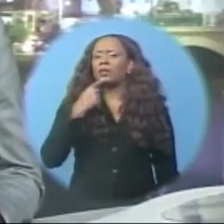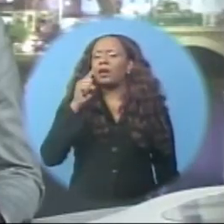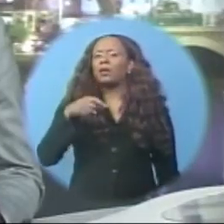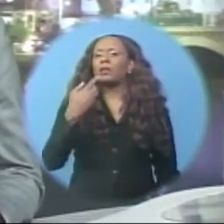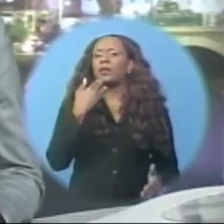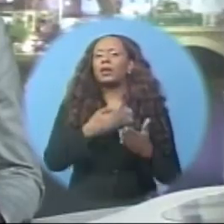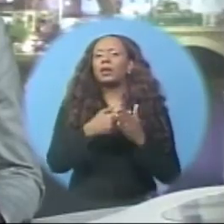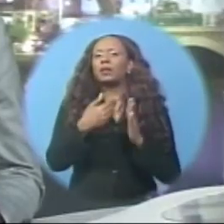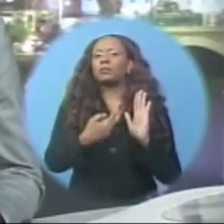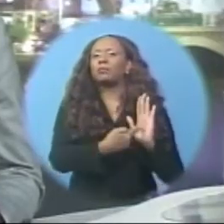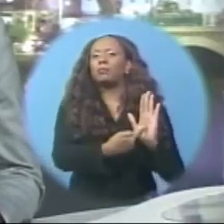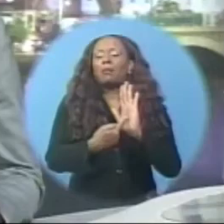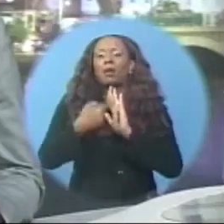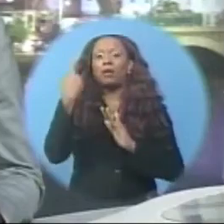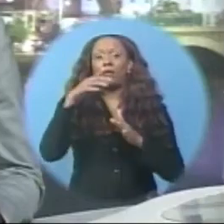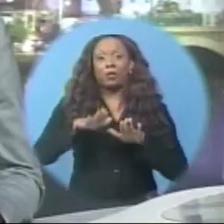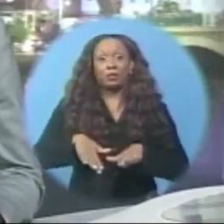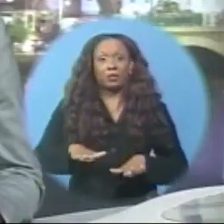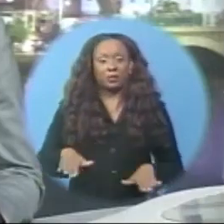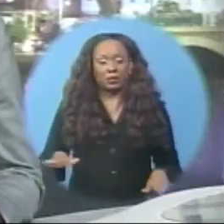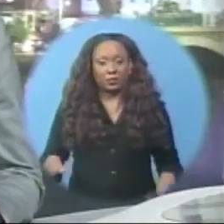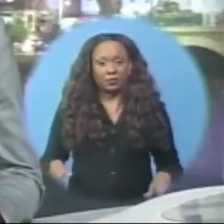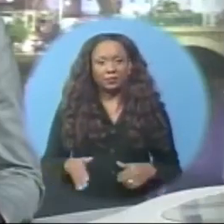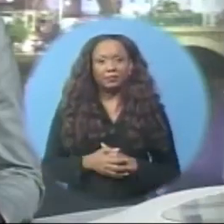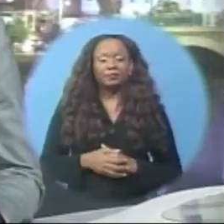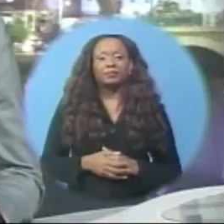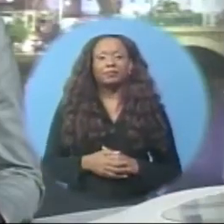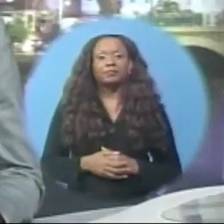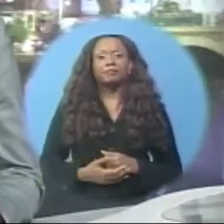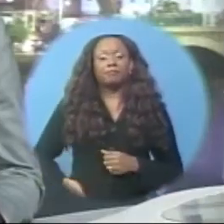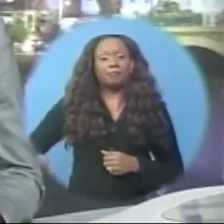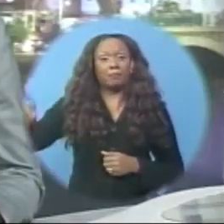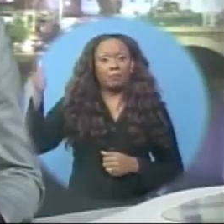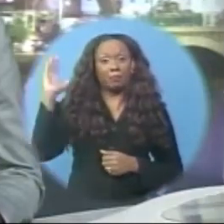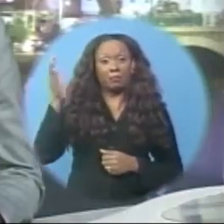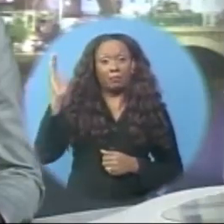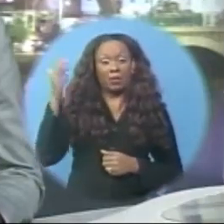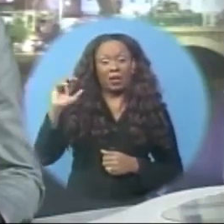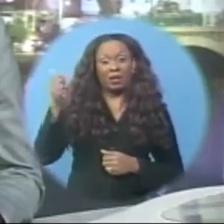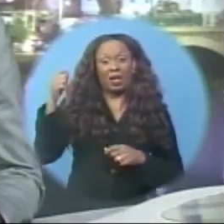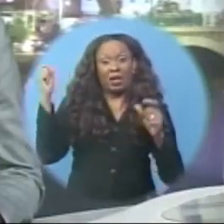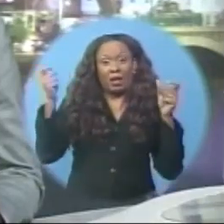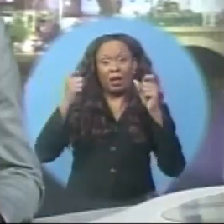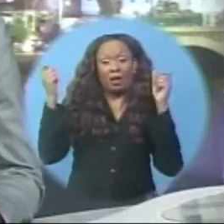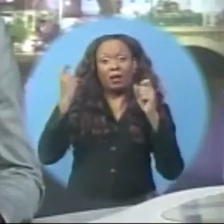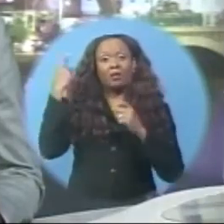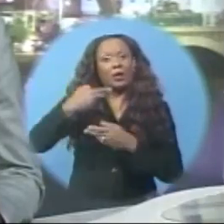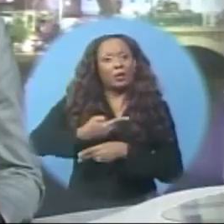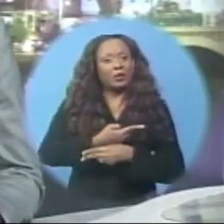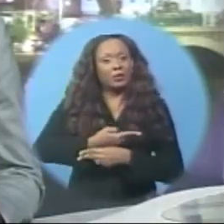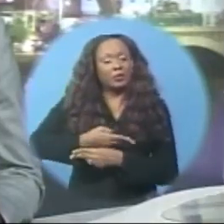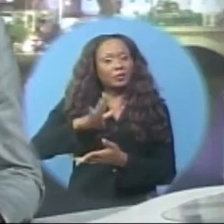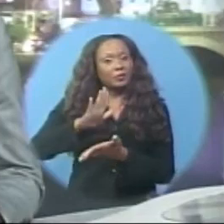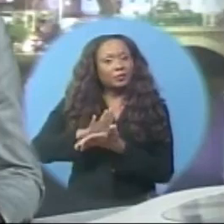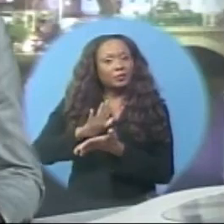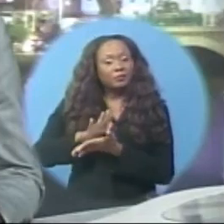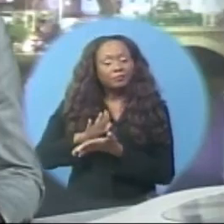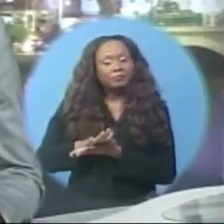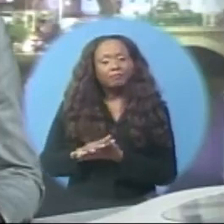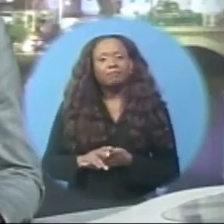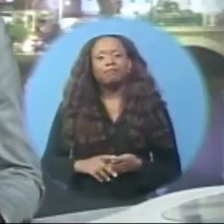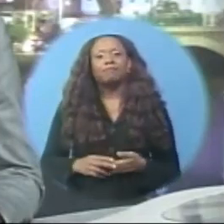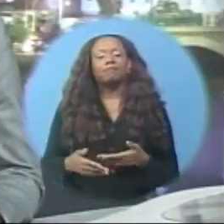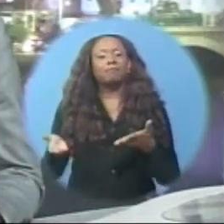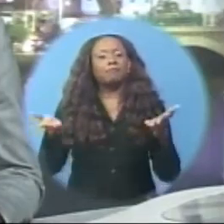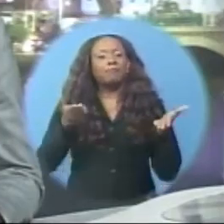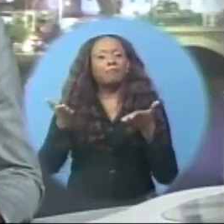children. He was speaking during the 10th anniversary celebration church service for the Olga Miller Nursery. The service was held at the school in